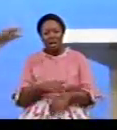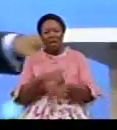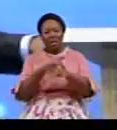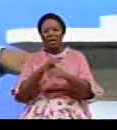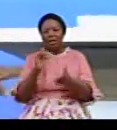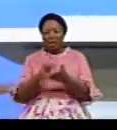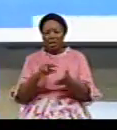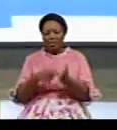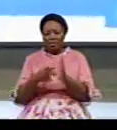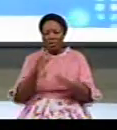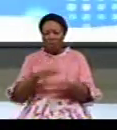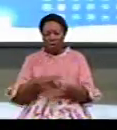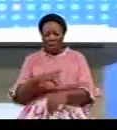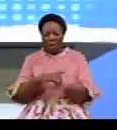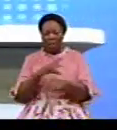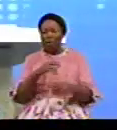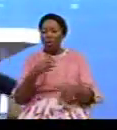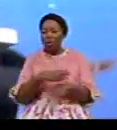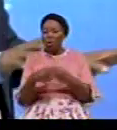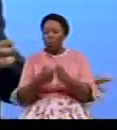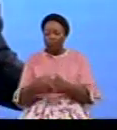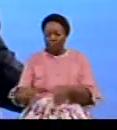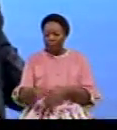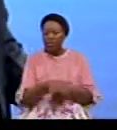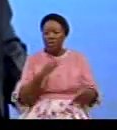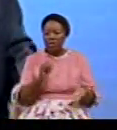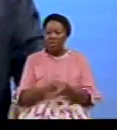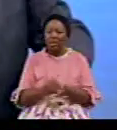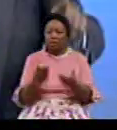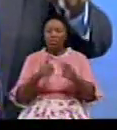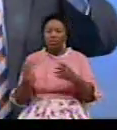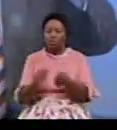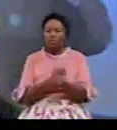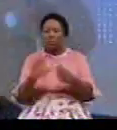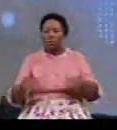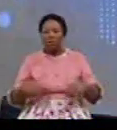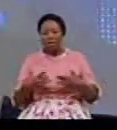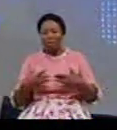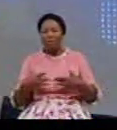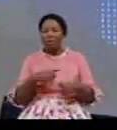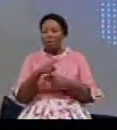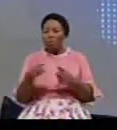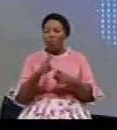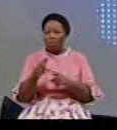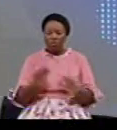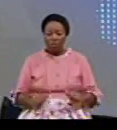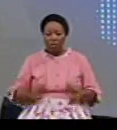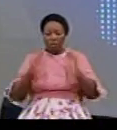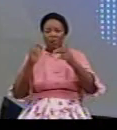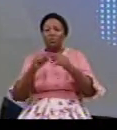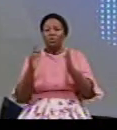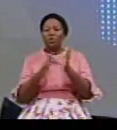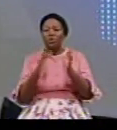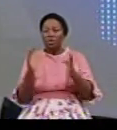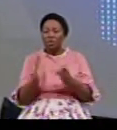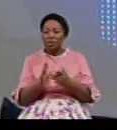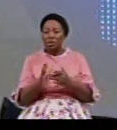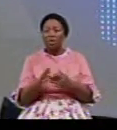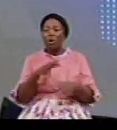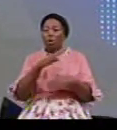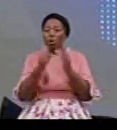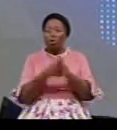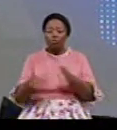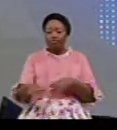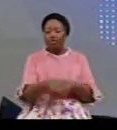I cannot touch you. He cannot touch you. And all those evil powers, they will